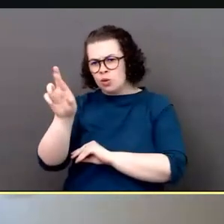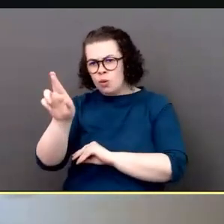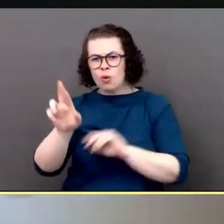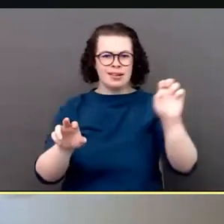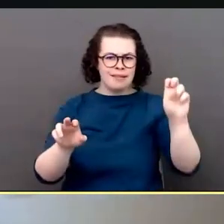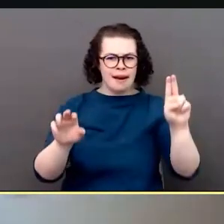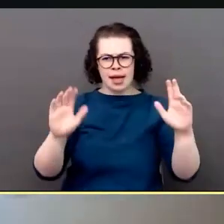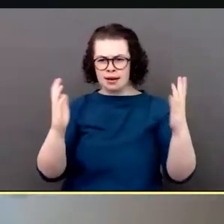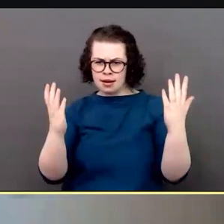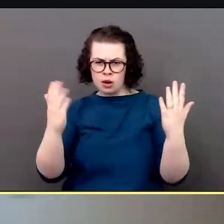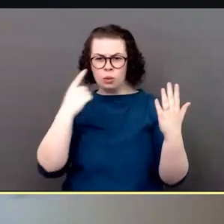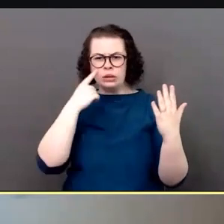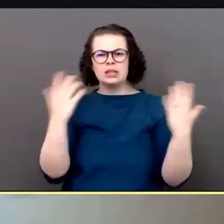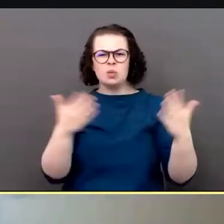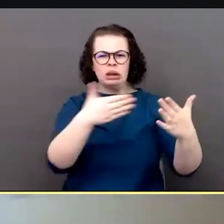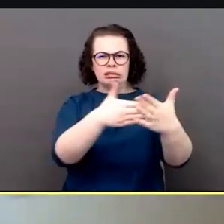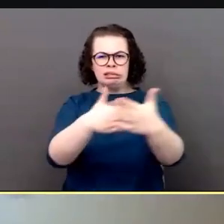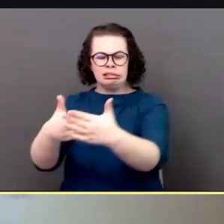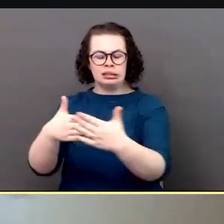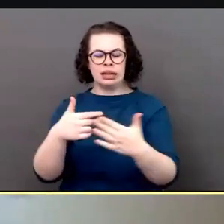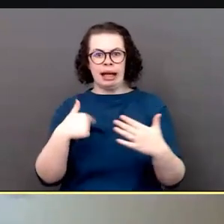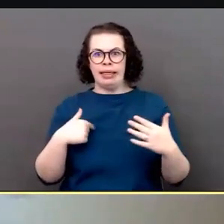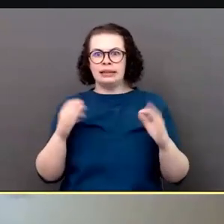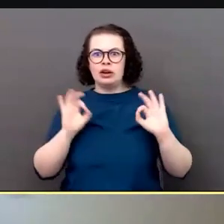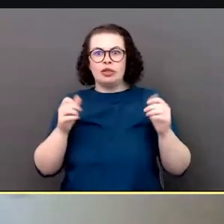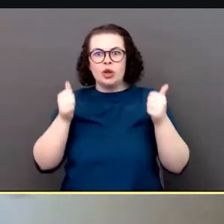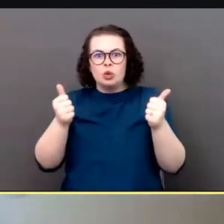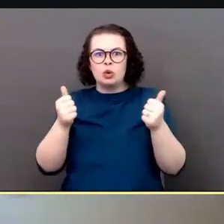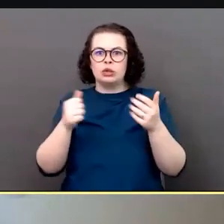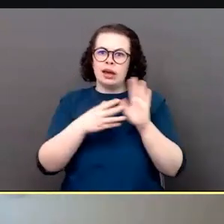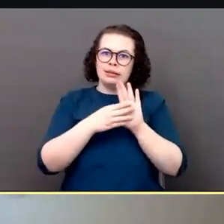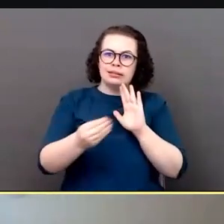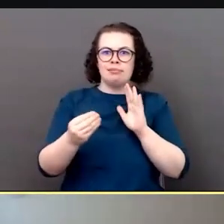have any good solutions, and we've been trying to locate